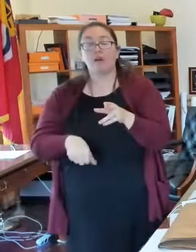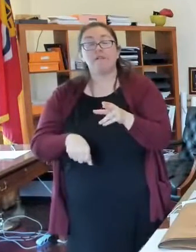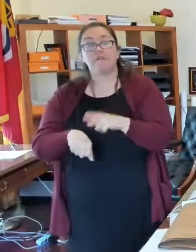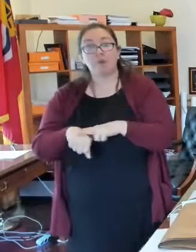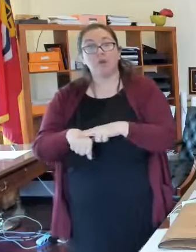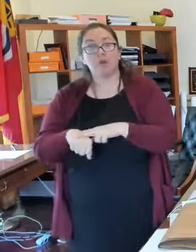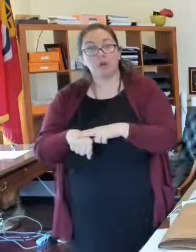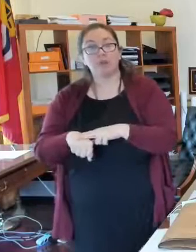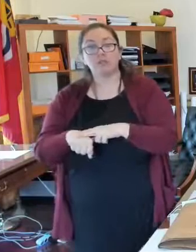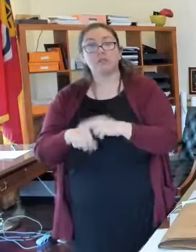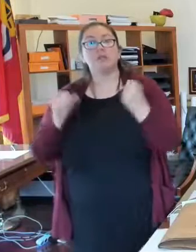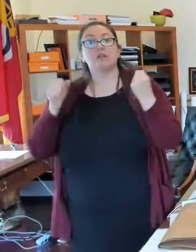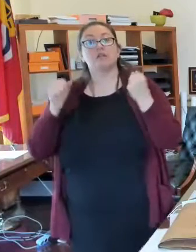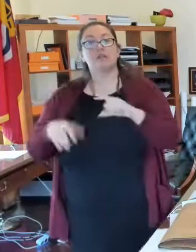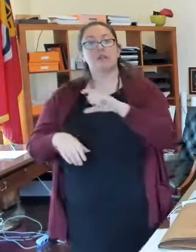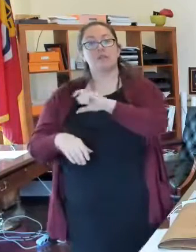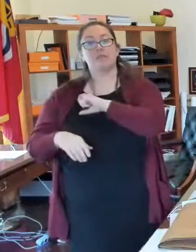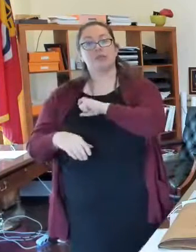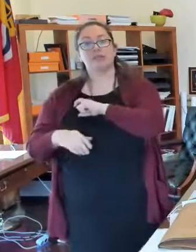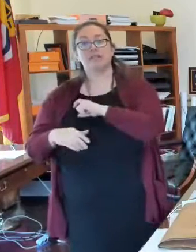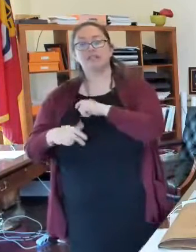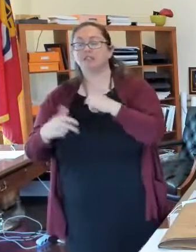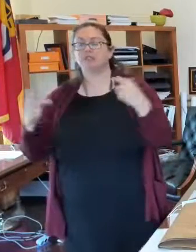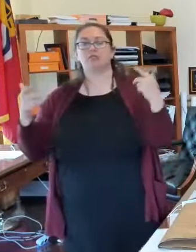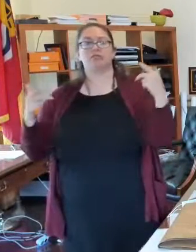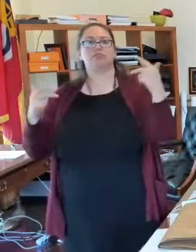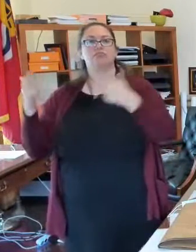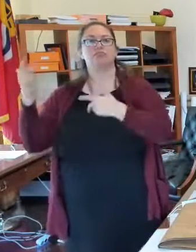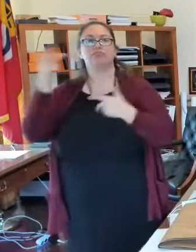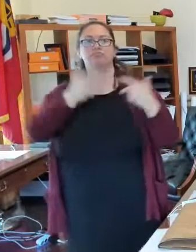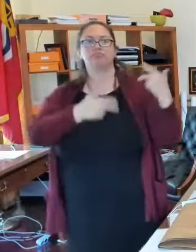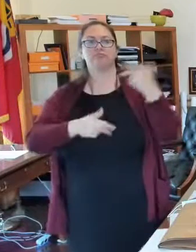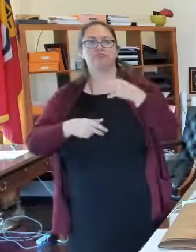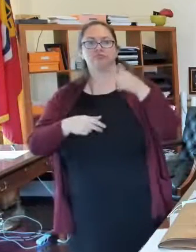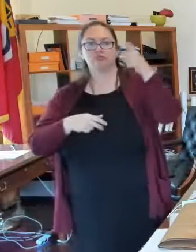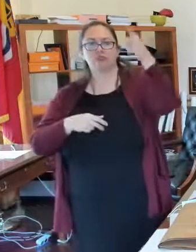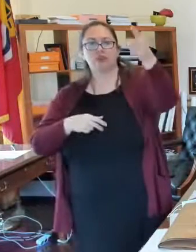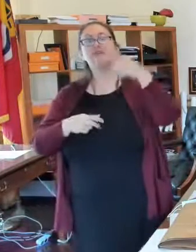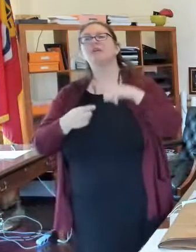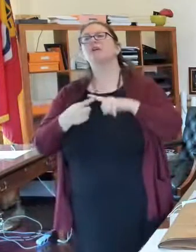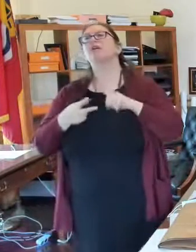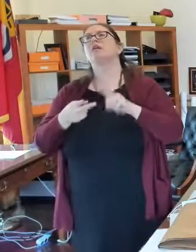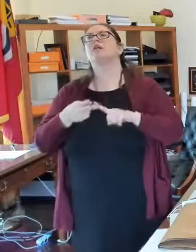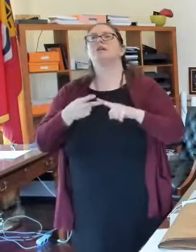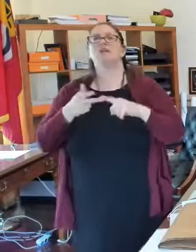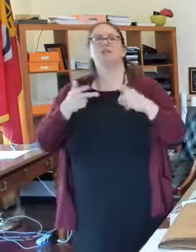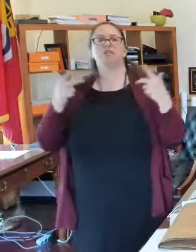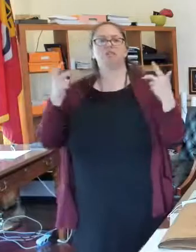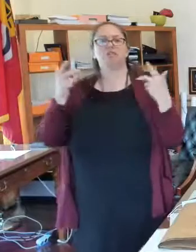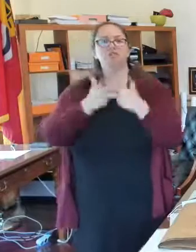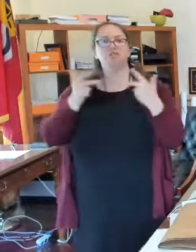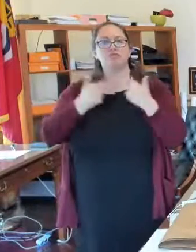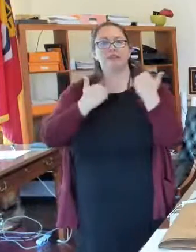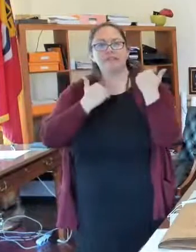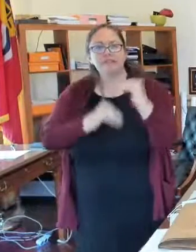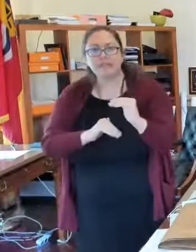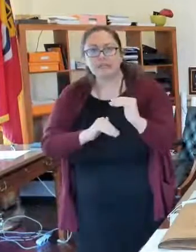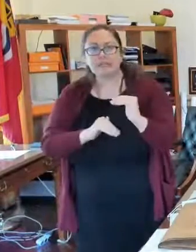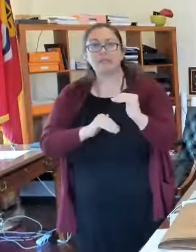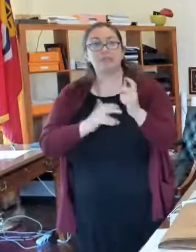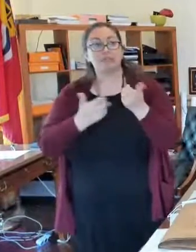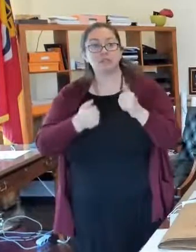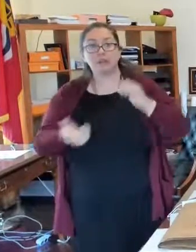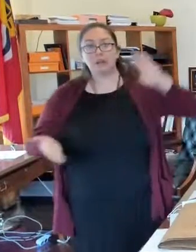of law enforcement on Washington Avenue. We've made some traffic restrictions in order to try to